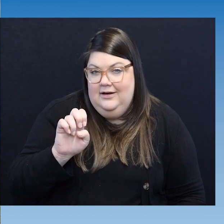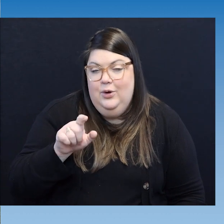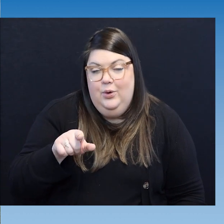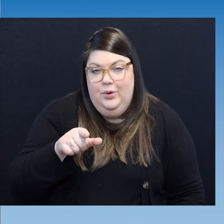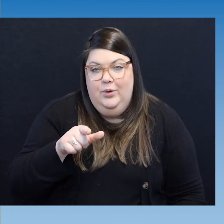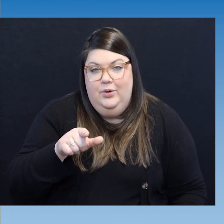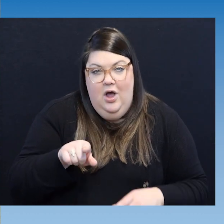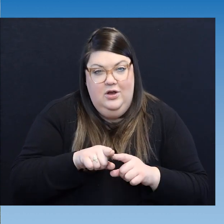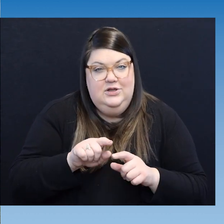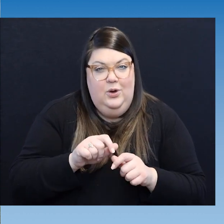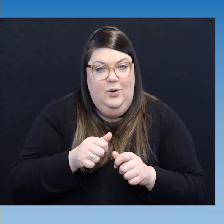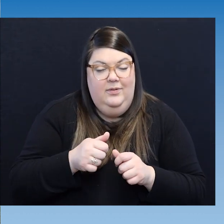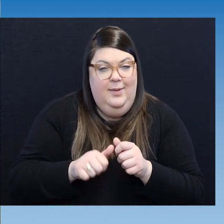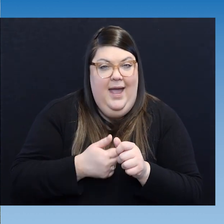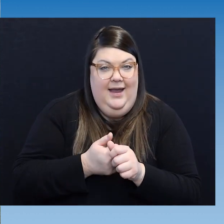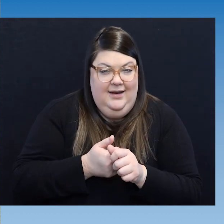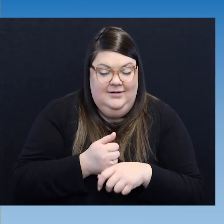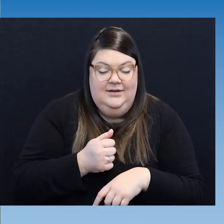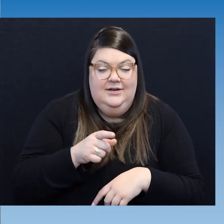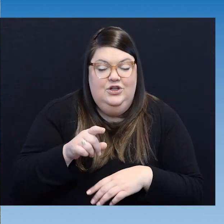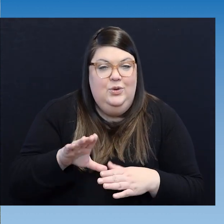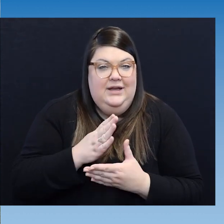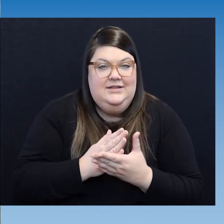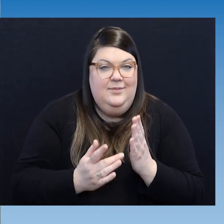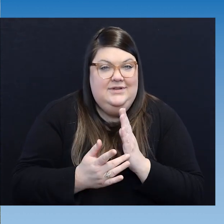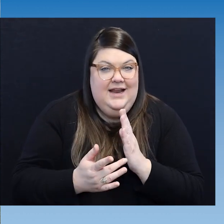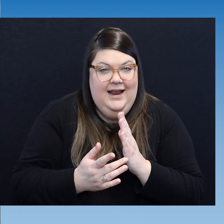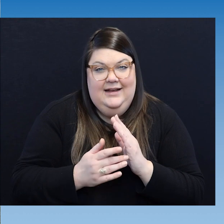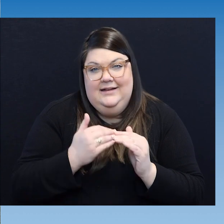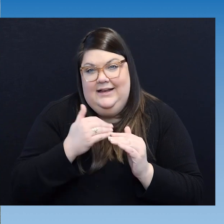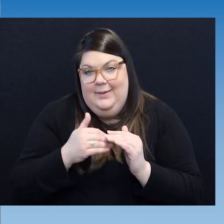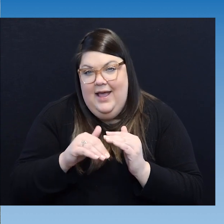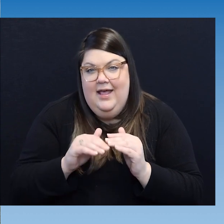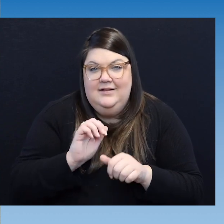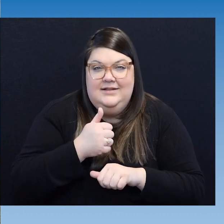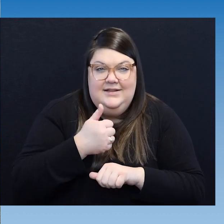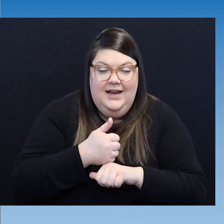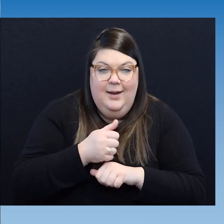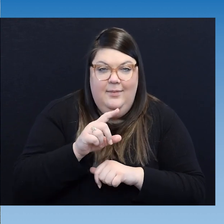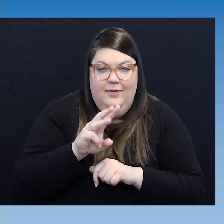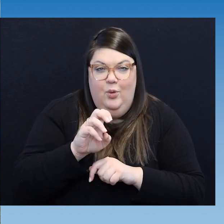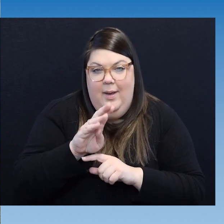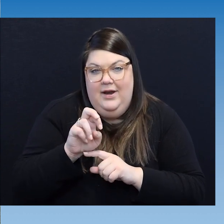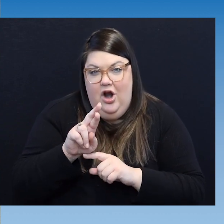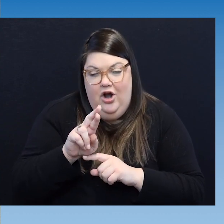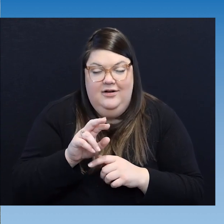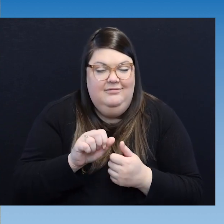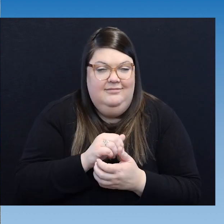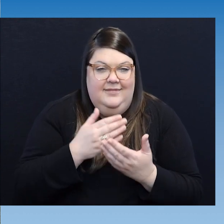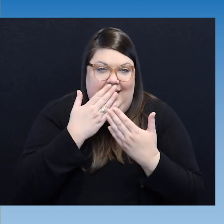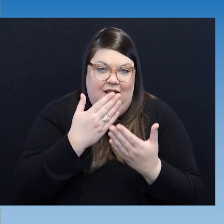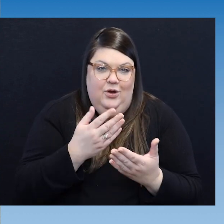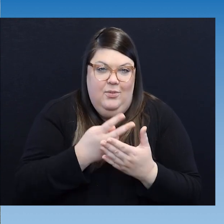who is also on the back end doing some tech and emailing and setting up the webinar. So thank you to both of